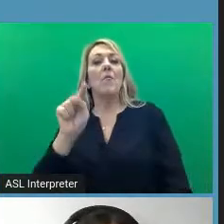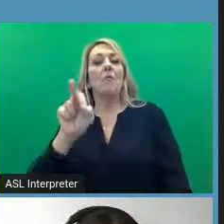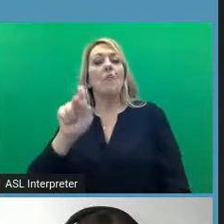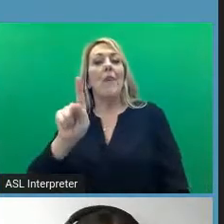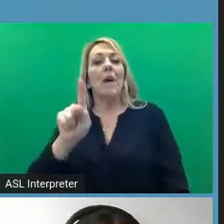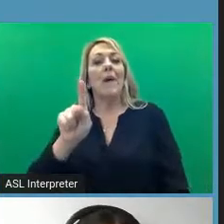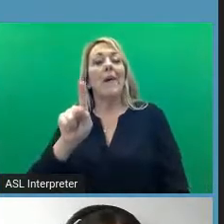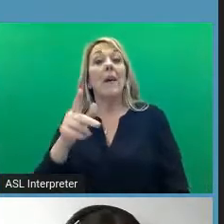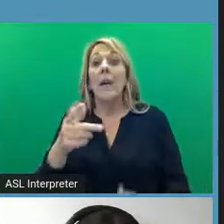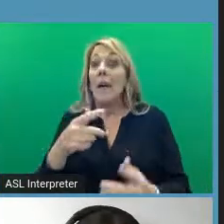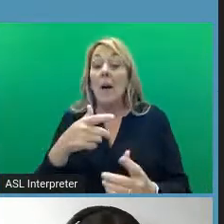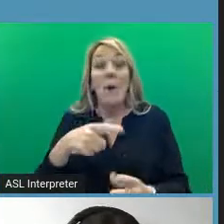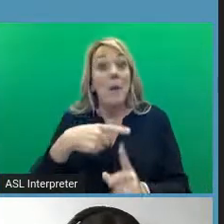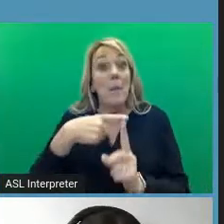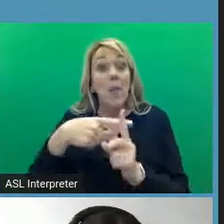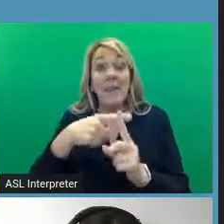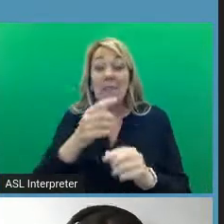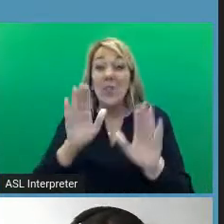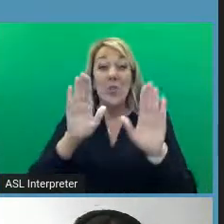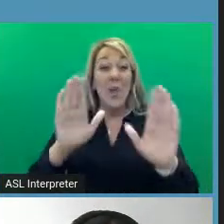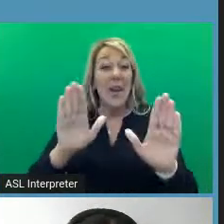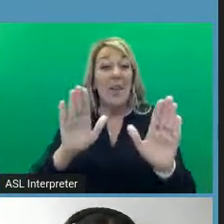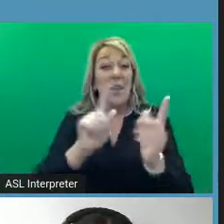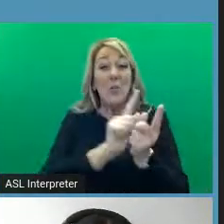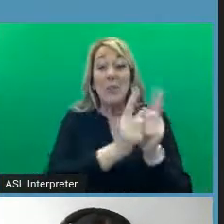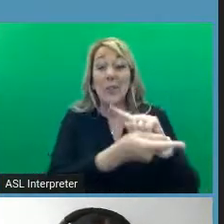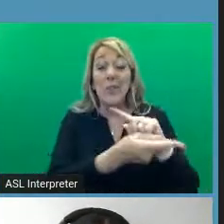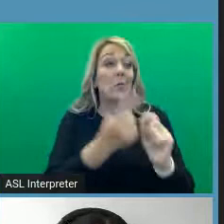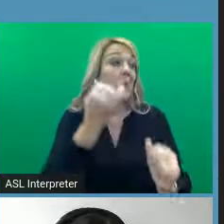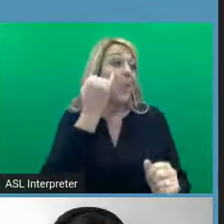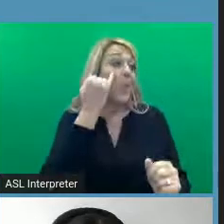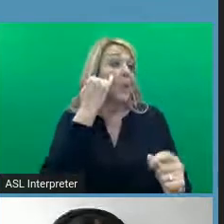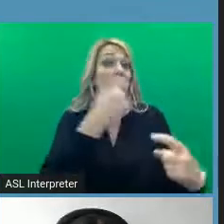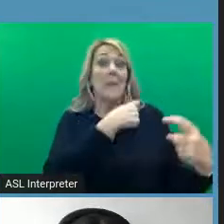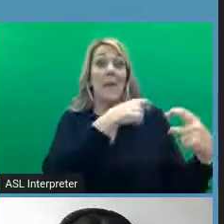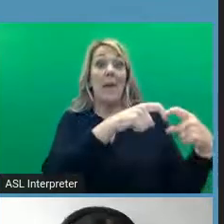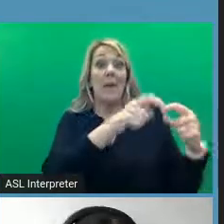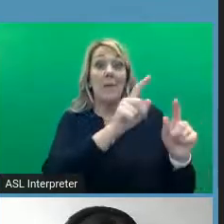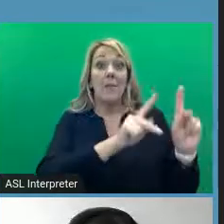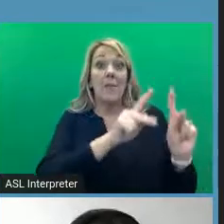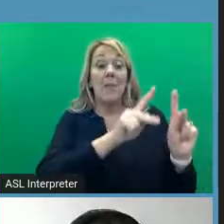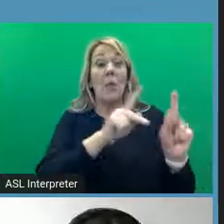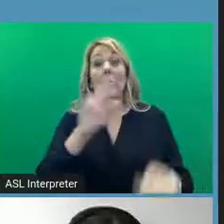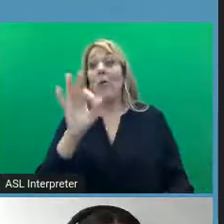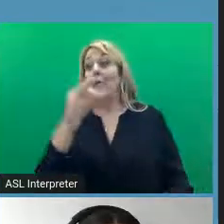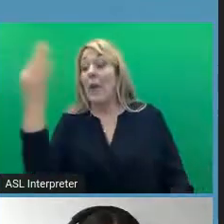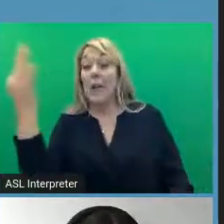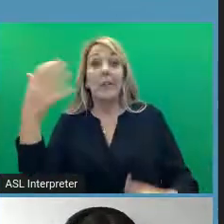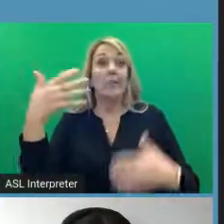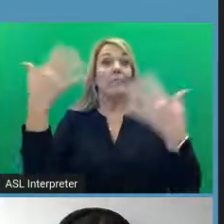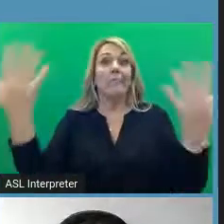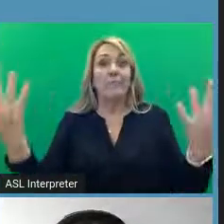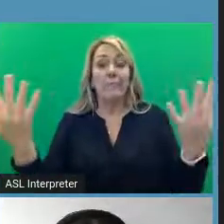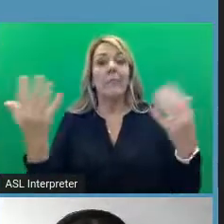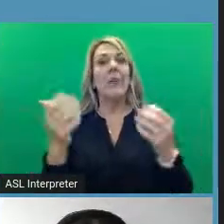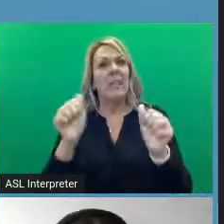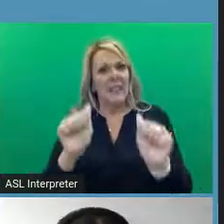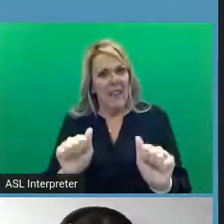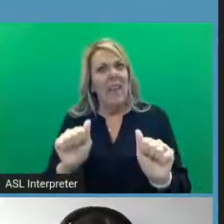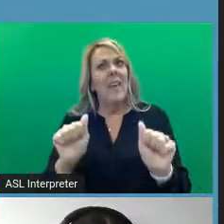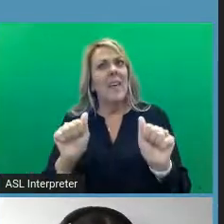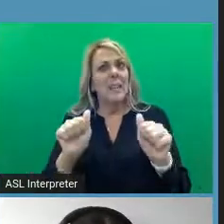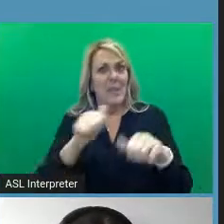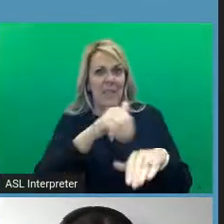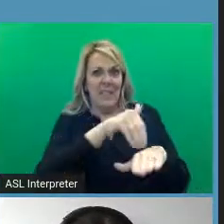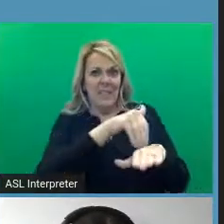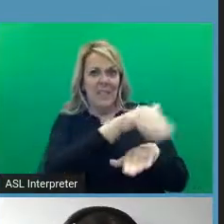for translation. If you have a Spanish language audience you're incorporating, a French language audience you're incorporating, those can be sent